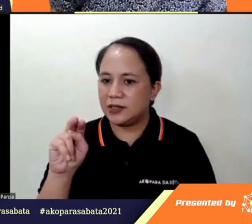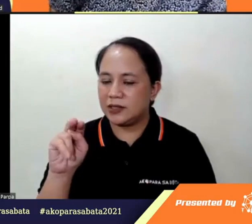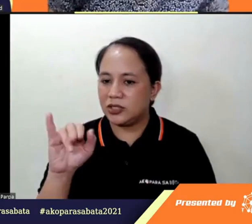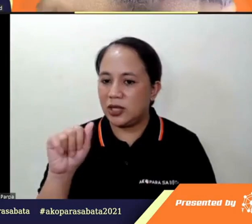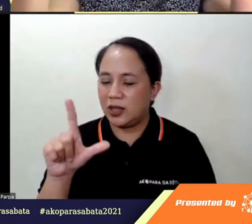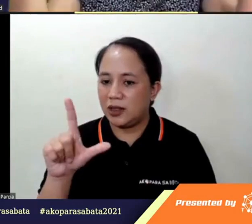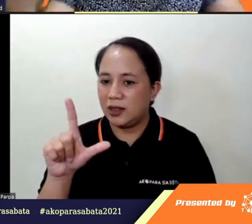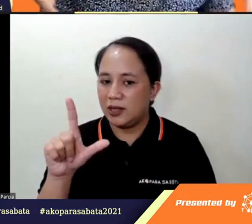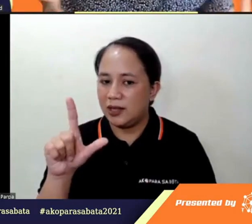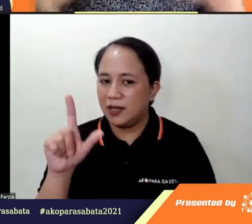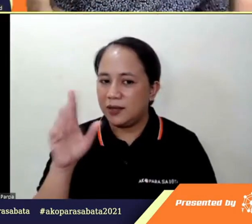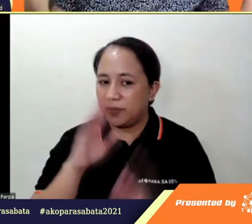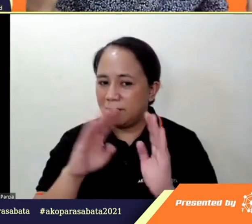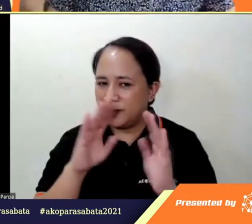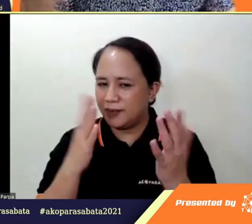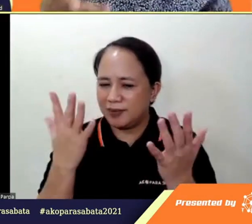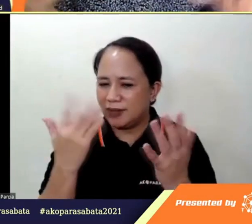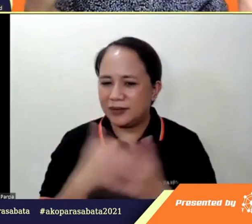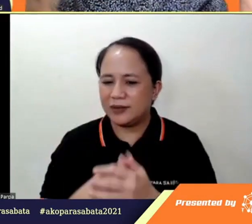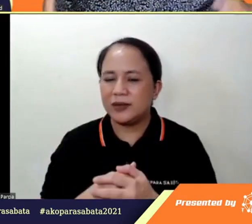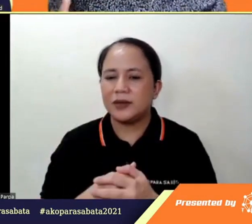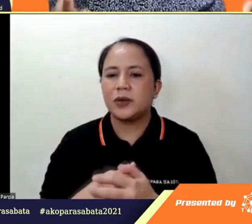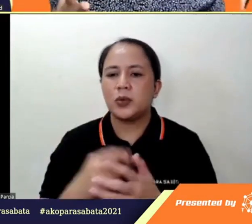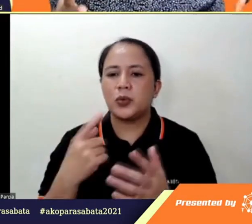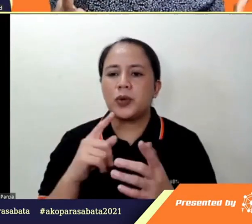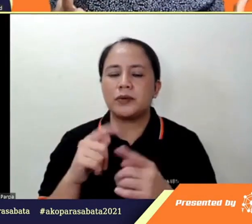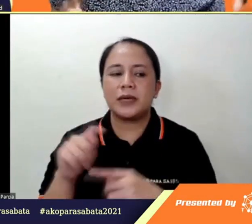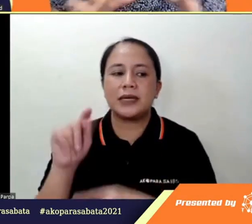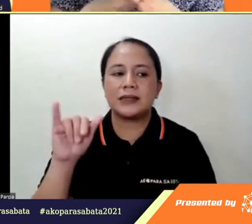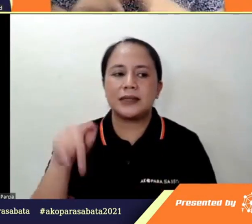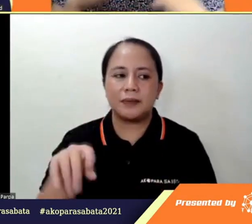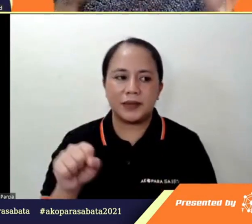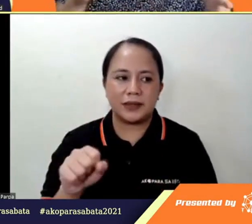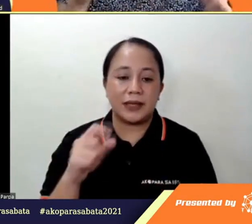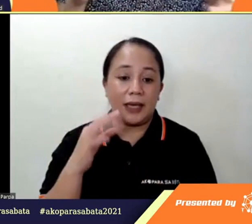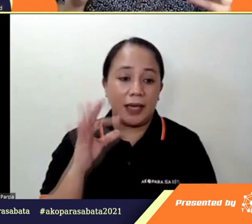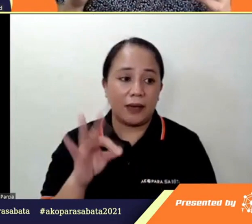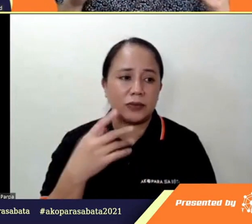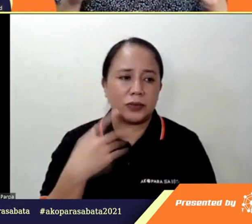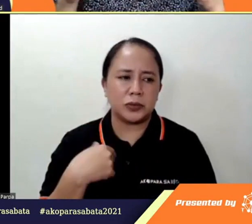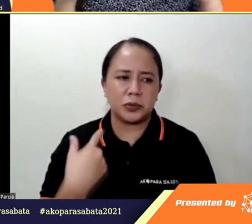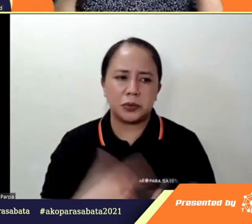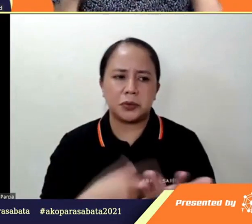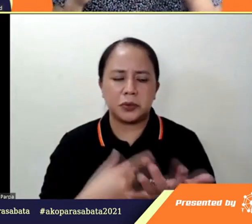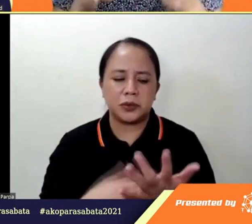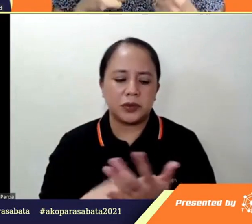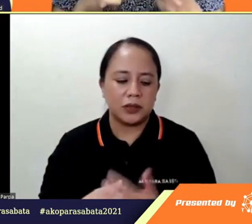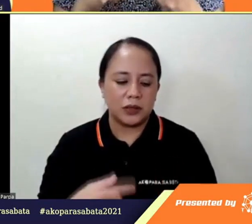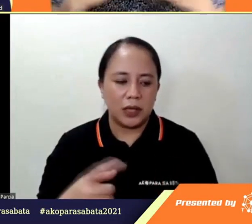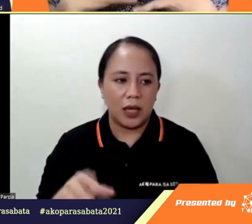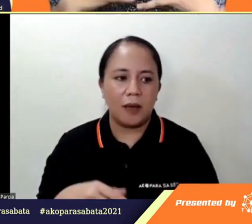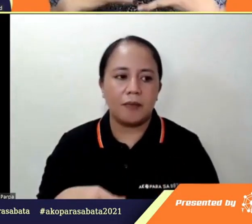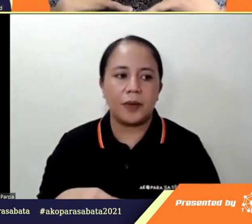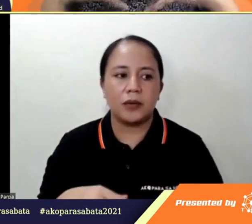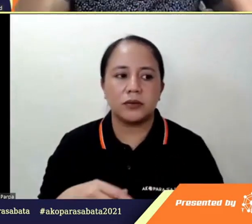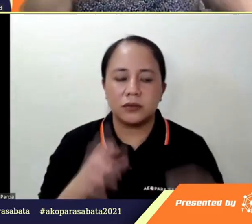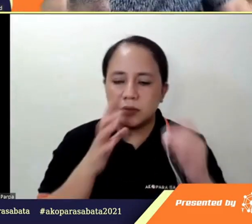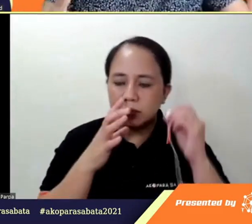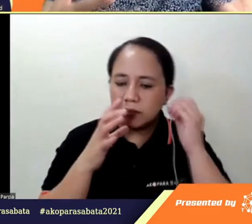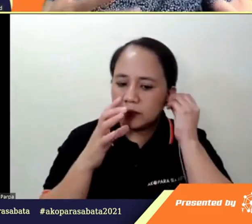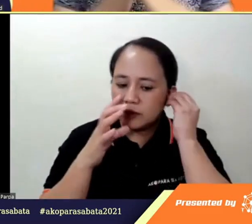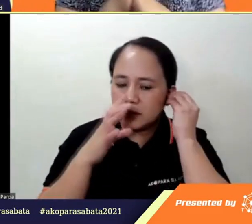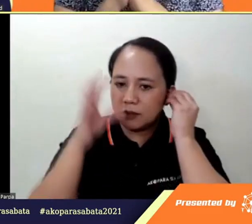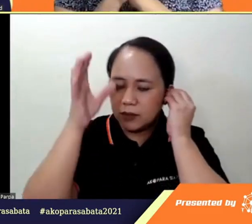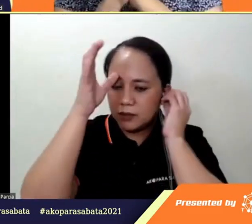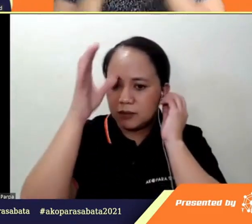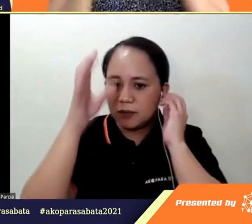ganyan. Pero siguro, ano na lang yung practical tips? Kasi we've been talking about yung parents, as parents sa